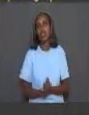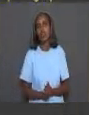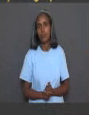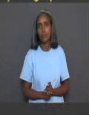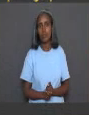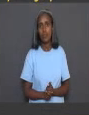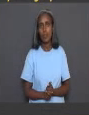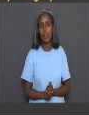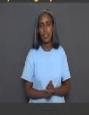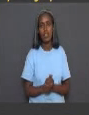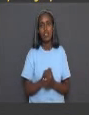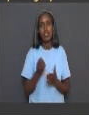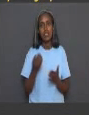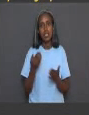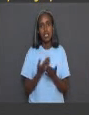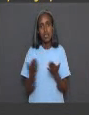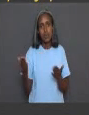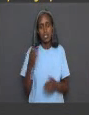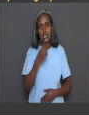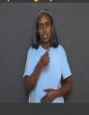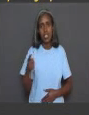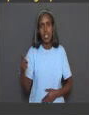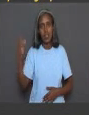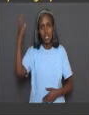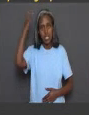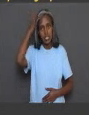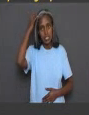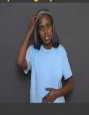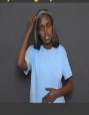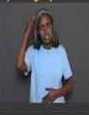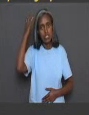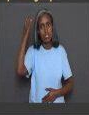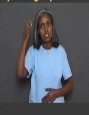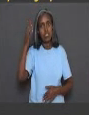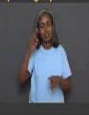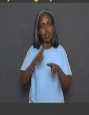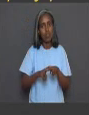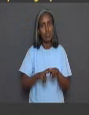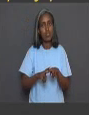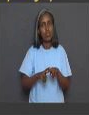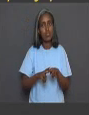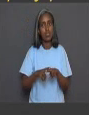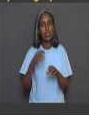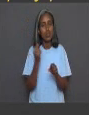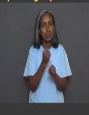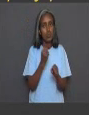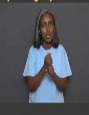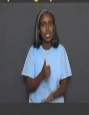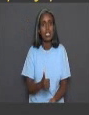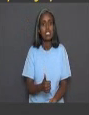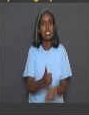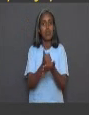The subjects of every state ought to contribute towards the support of